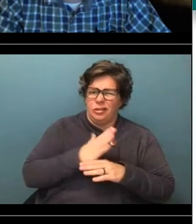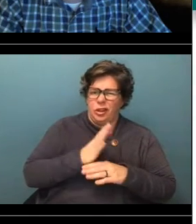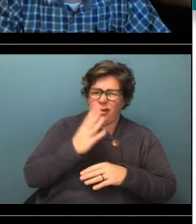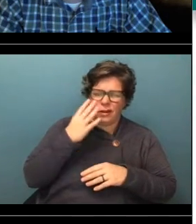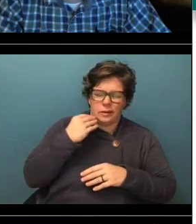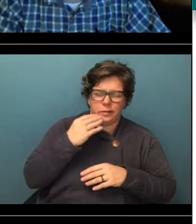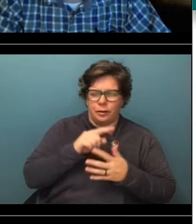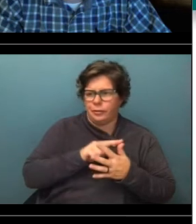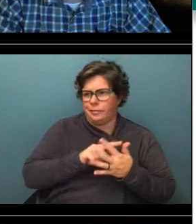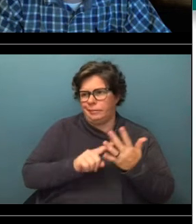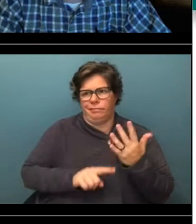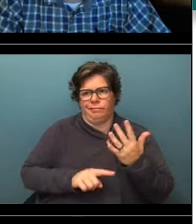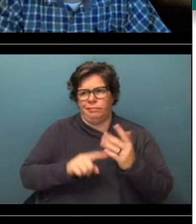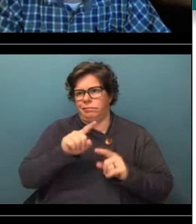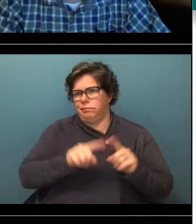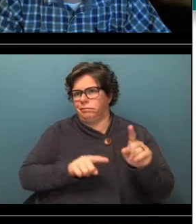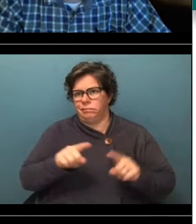anything else. It might be